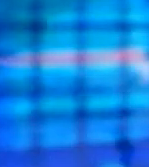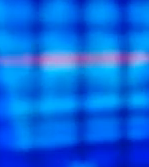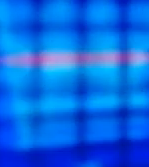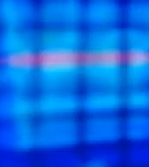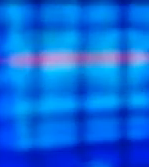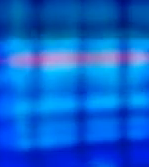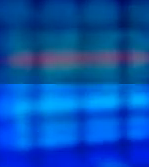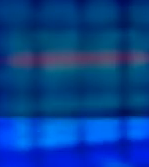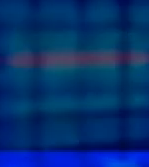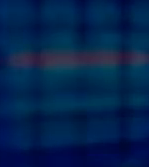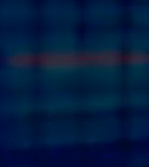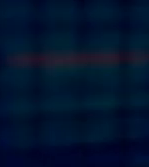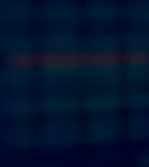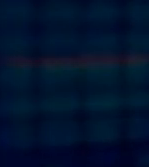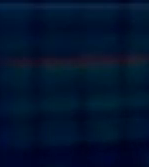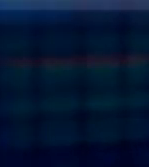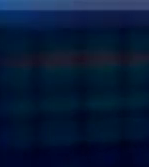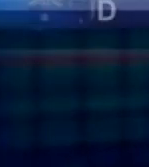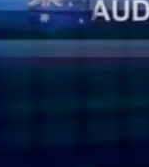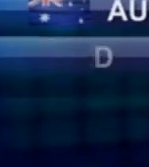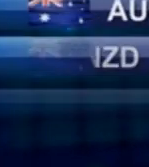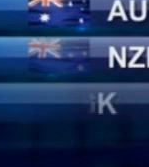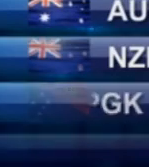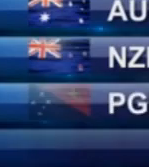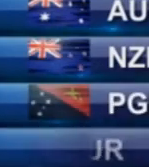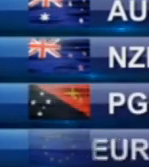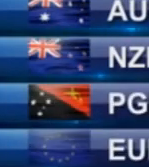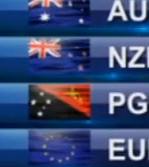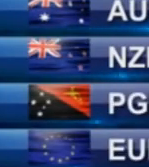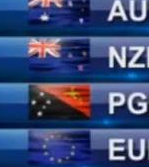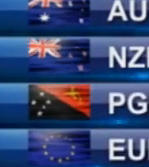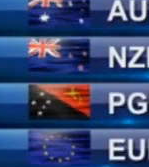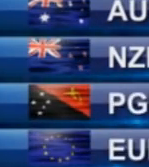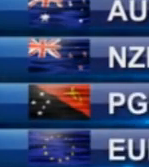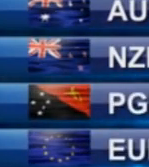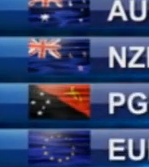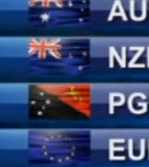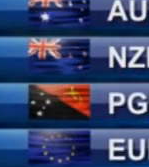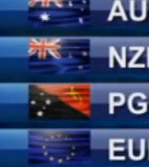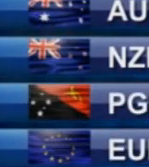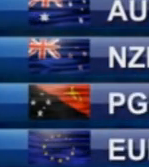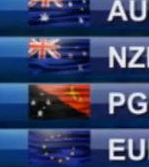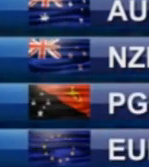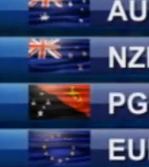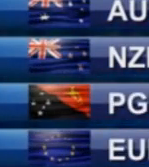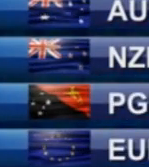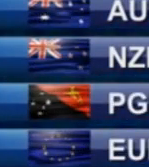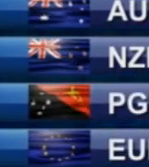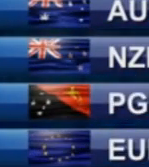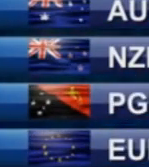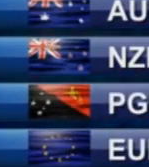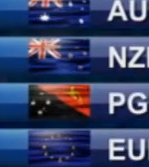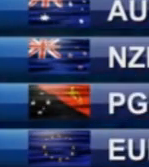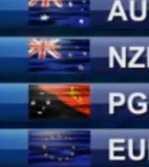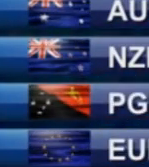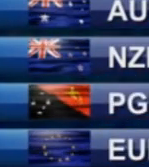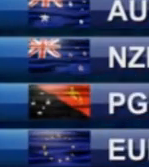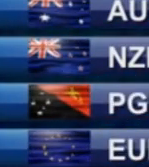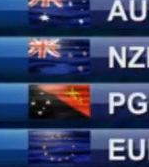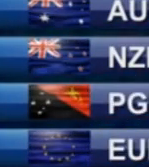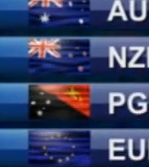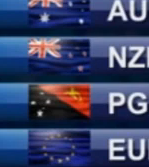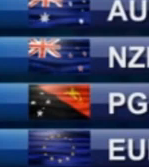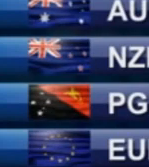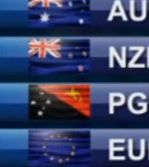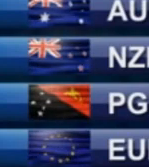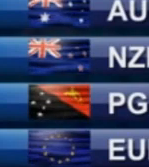Here are the local exchange rates for the Fiji dollar as set early this morning. Once again, our dollar was on the rise against major currencies